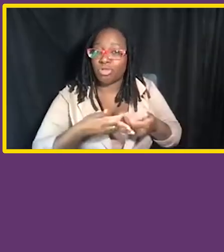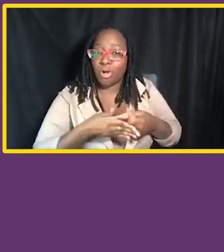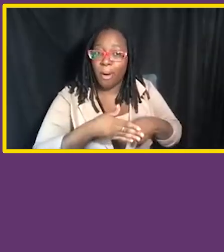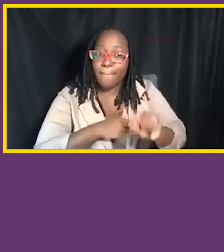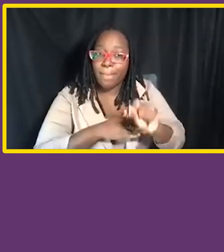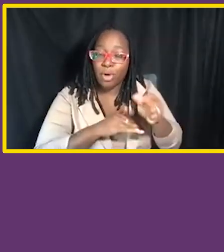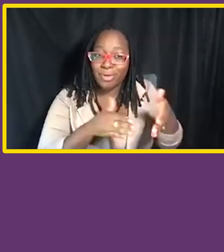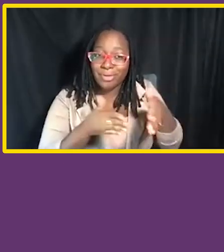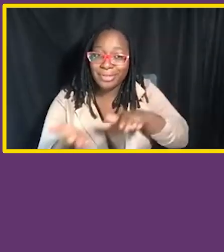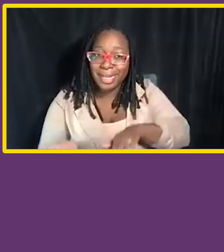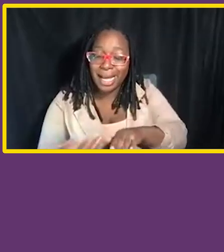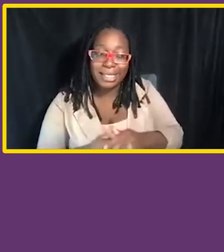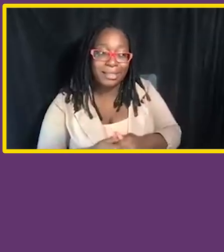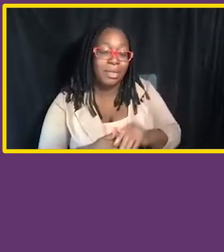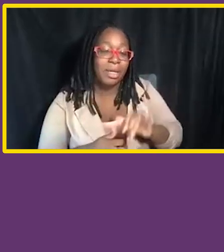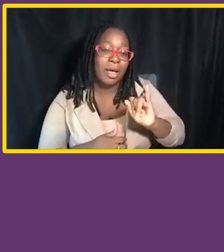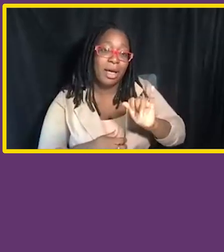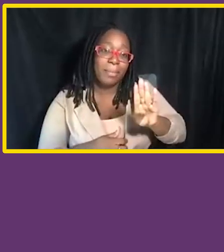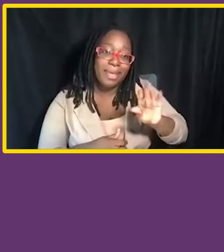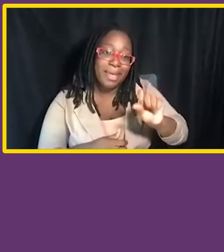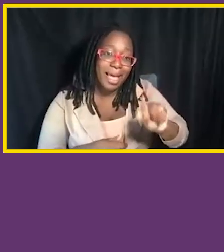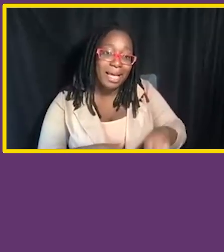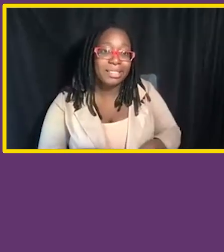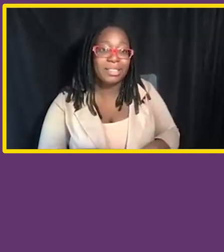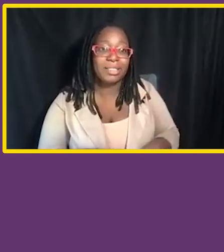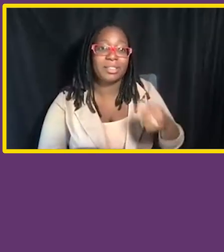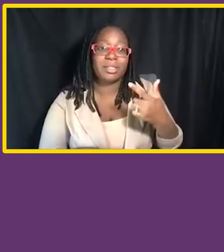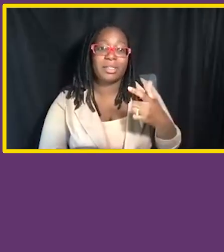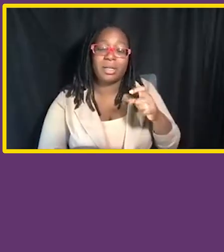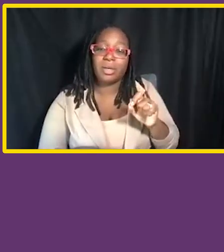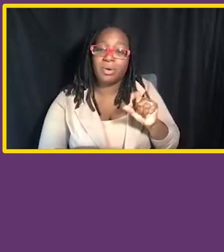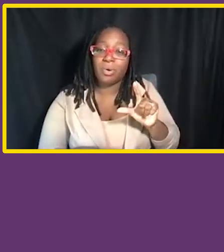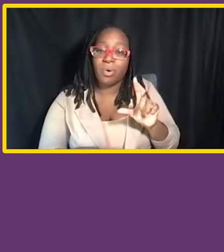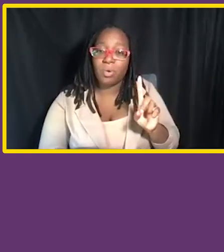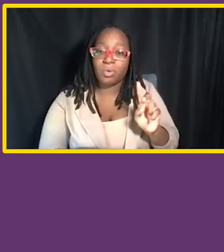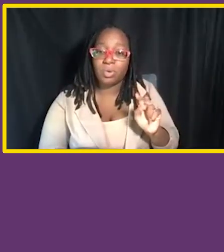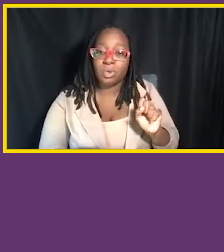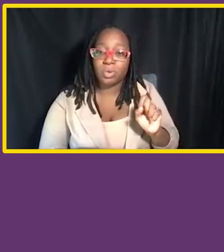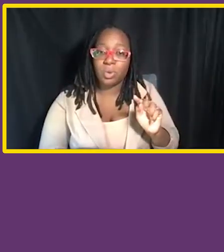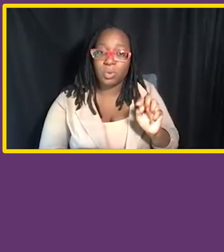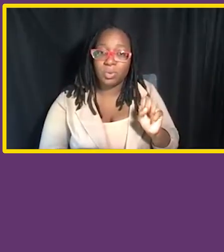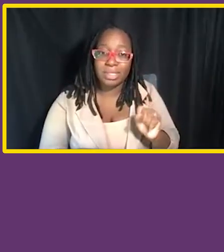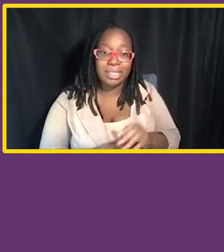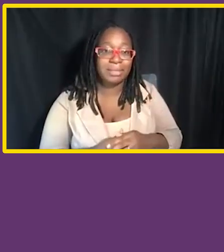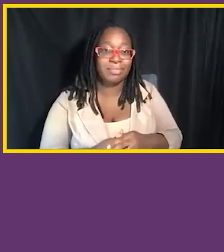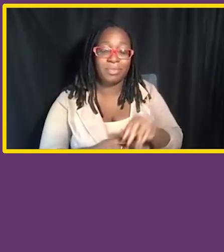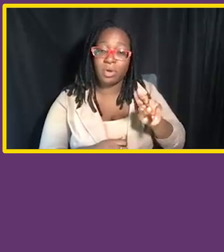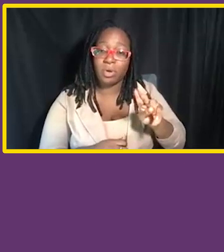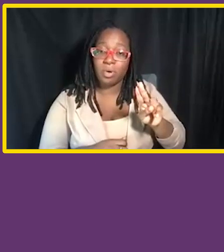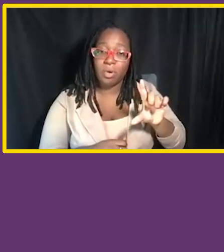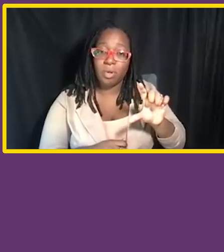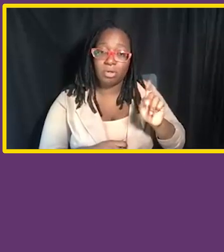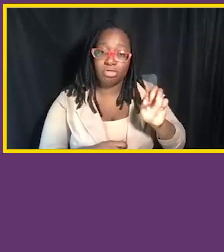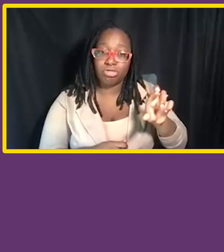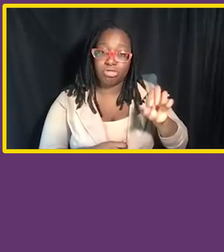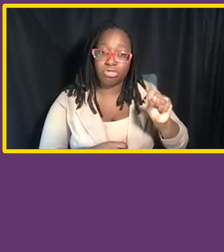having gallstones, to having ulcers. It's the amount of danger that you